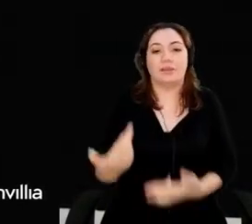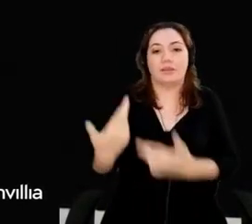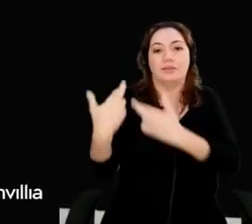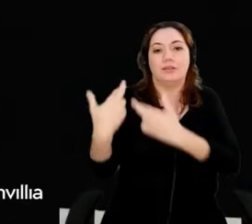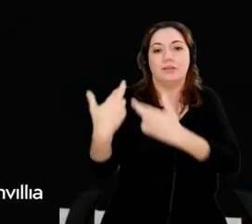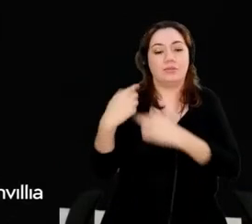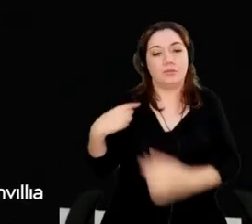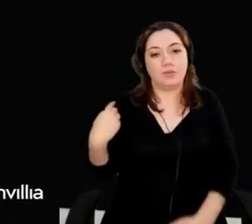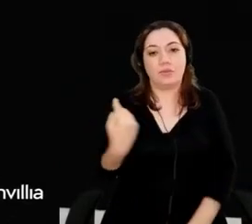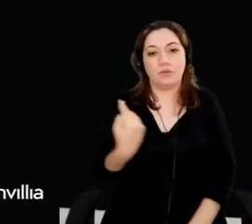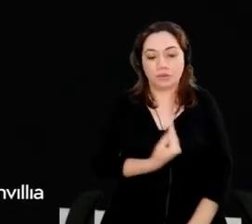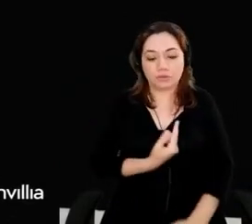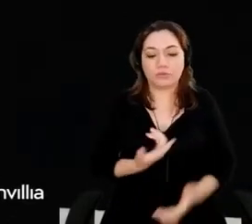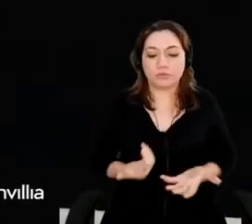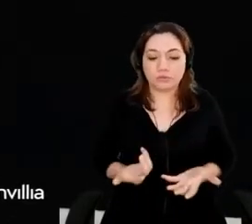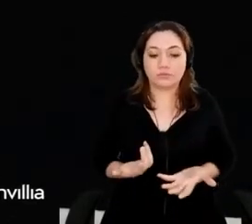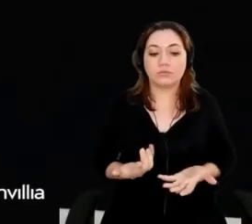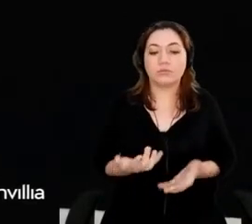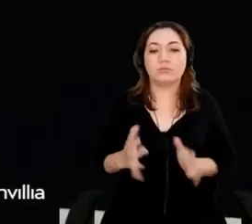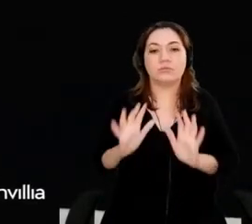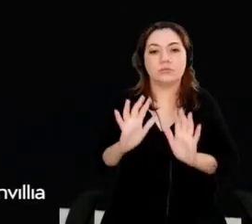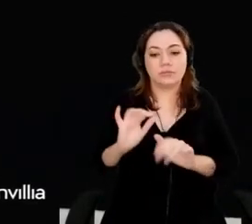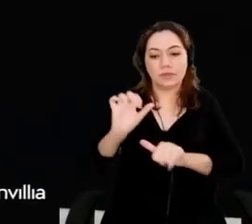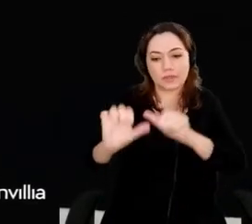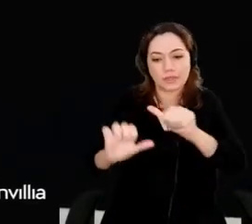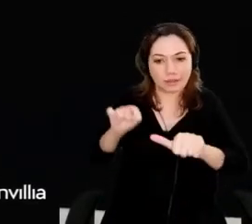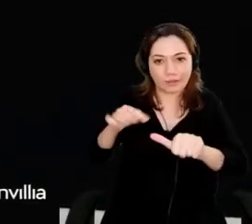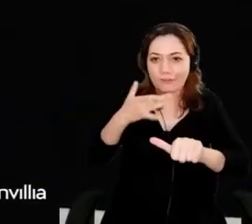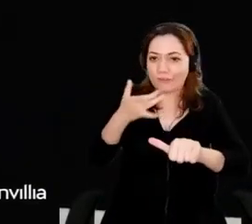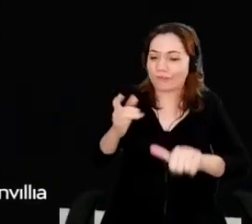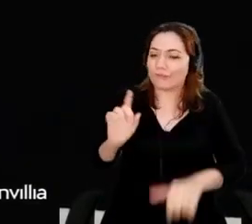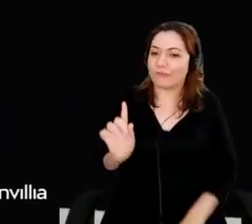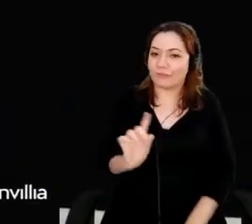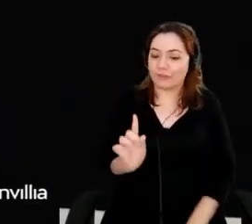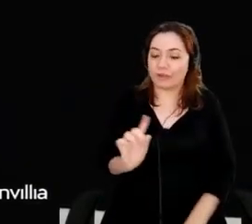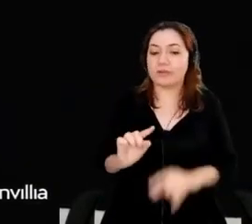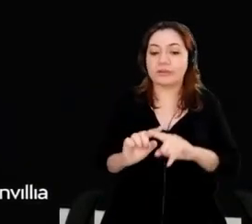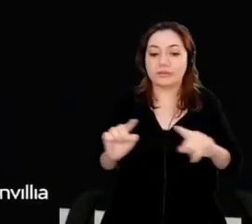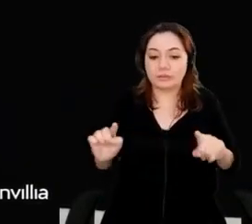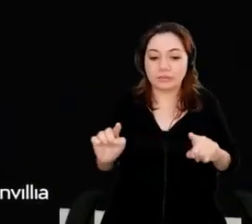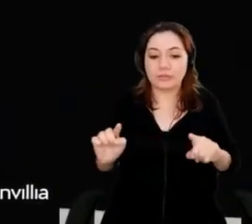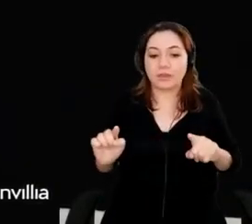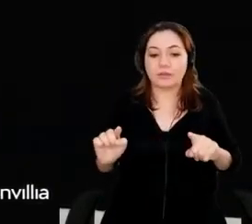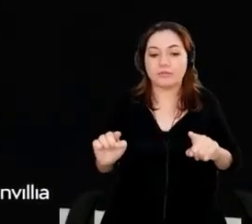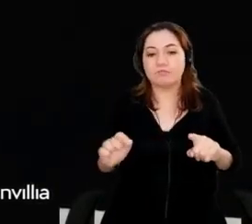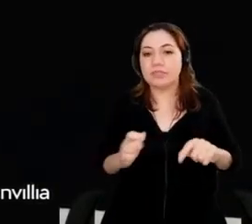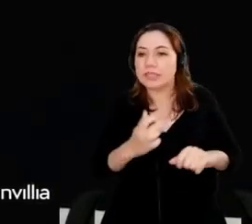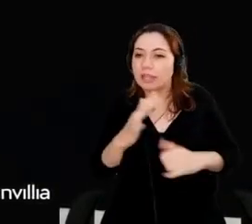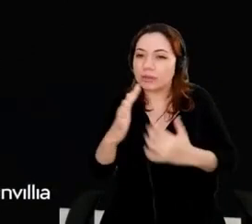Now, change is not easy, but nature prepares us for change.